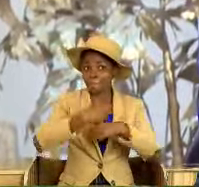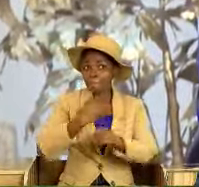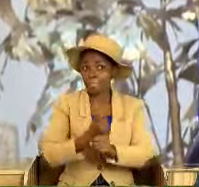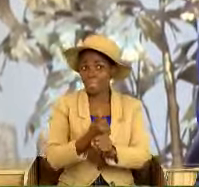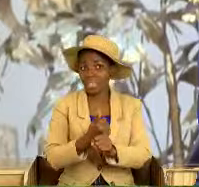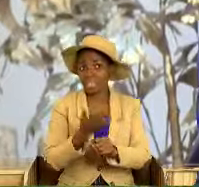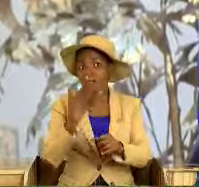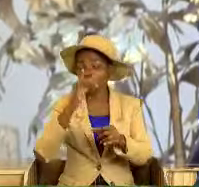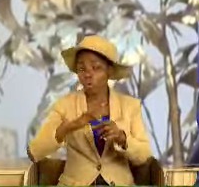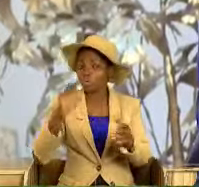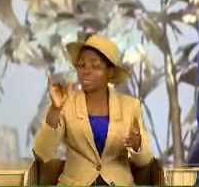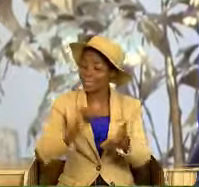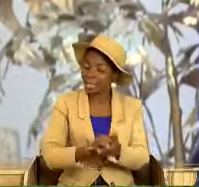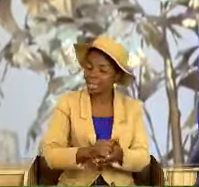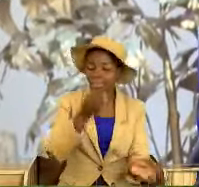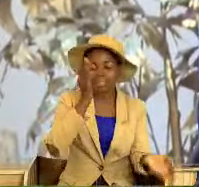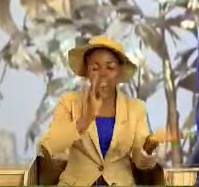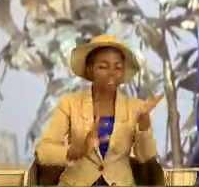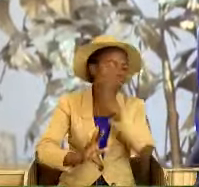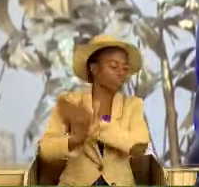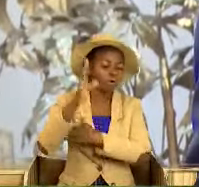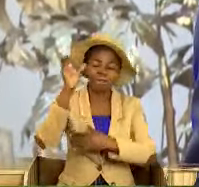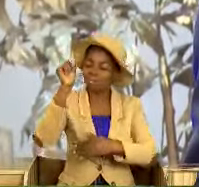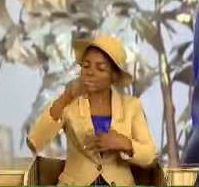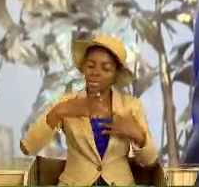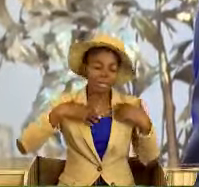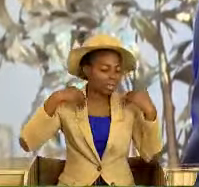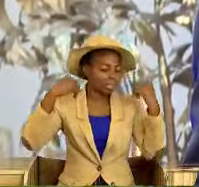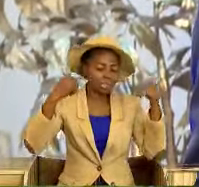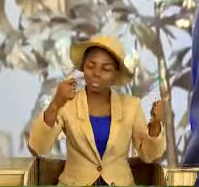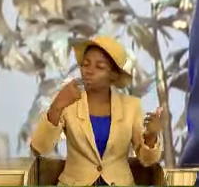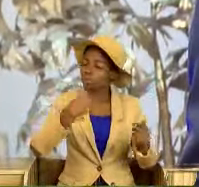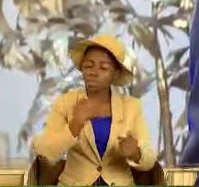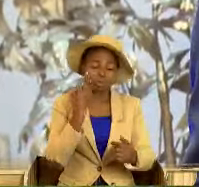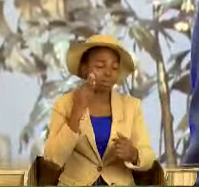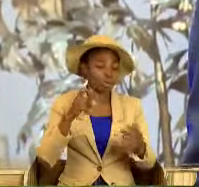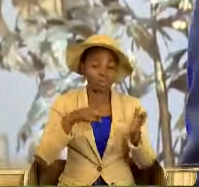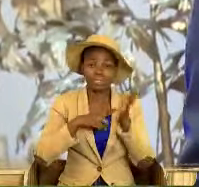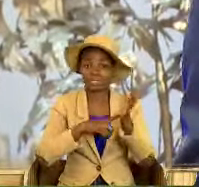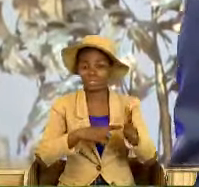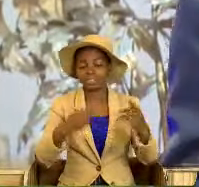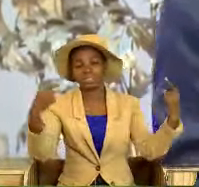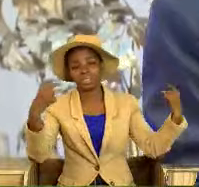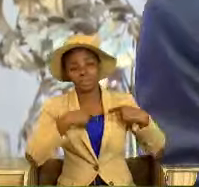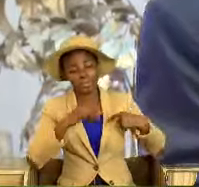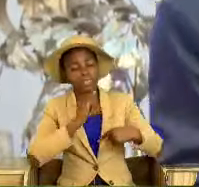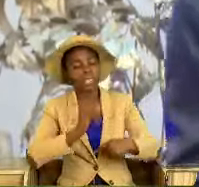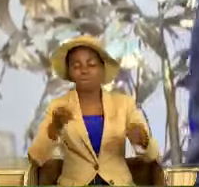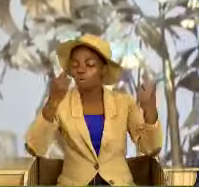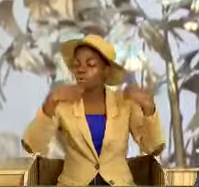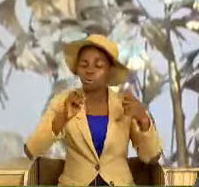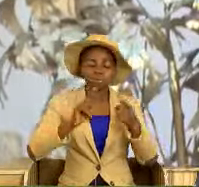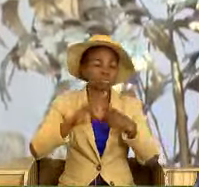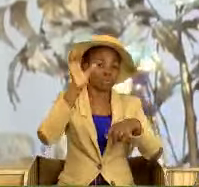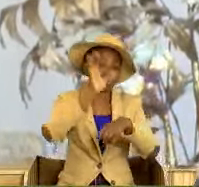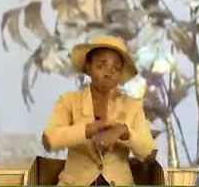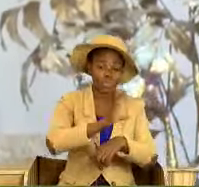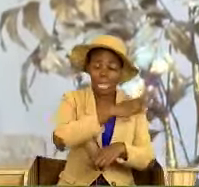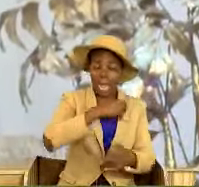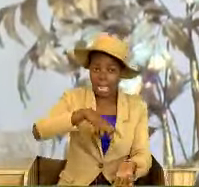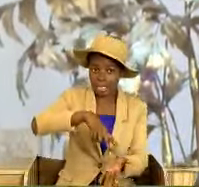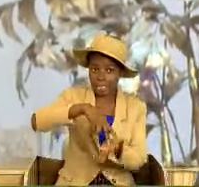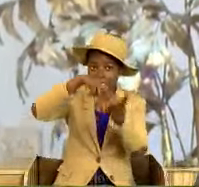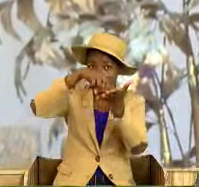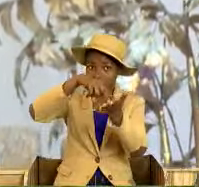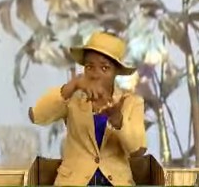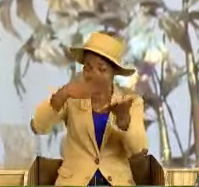pain that I would stand in front of the church and testify to his goodness that I will fulfill my vow and um